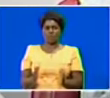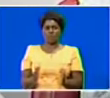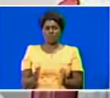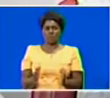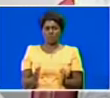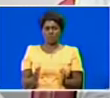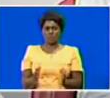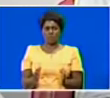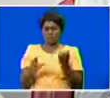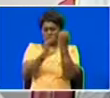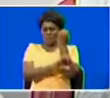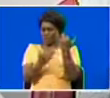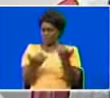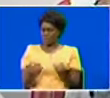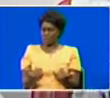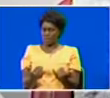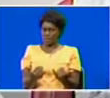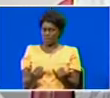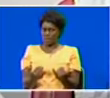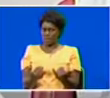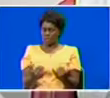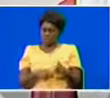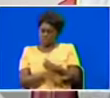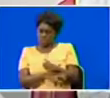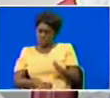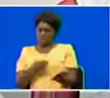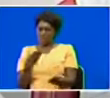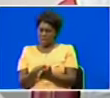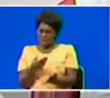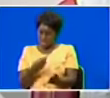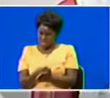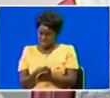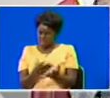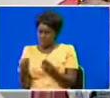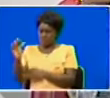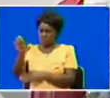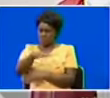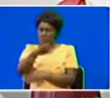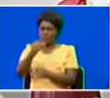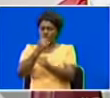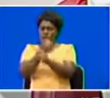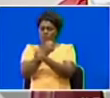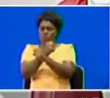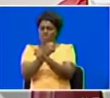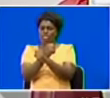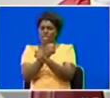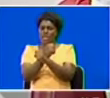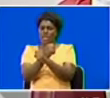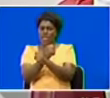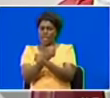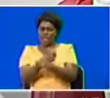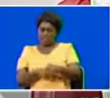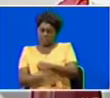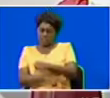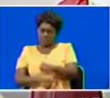people. Yeah. In this country, someone steals a lot of money, then they run to parliament to protect the ill-gotten wealth. If you look at some of the poor vine in